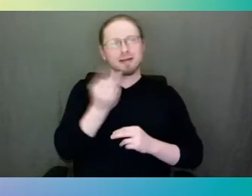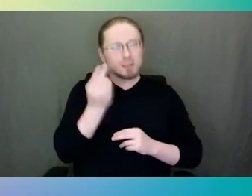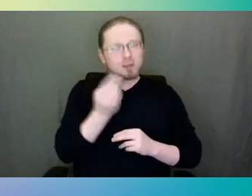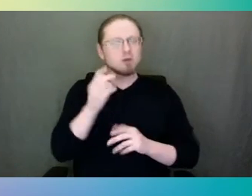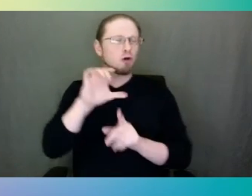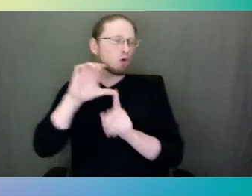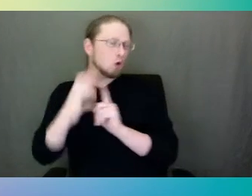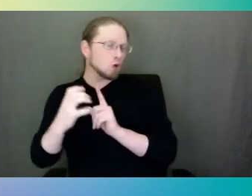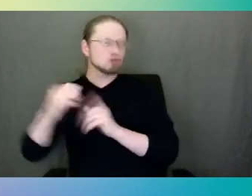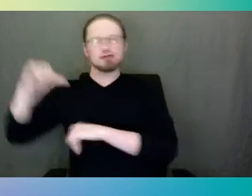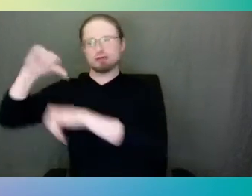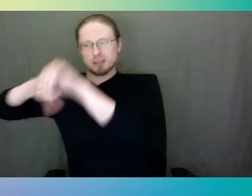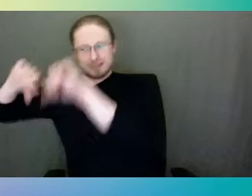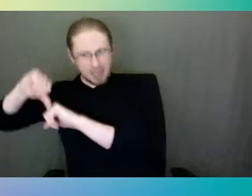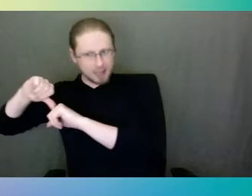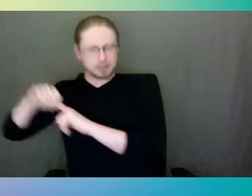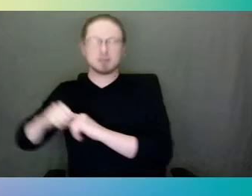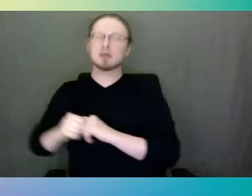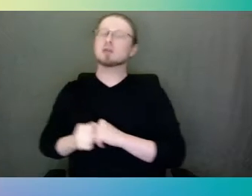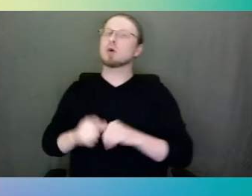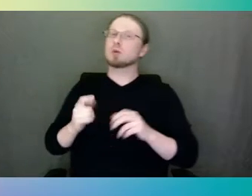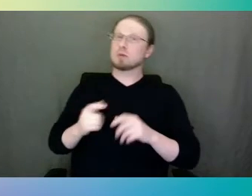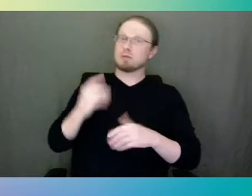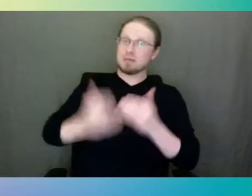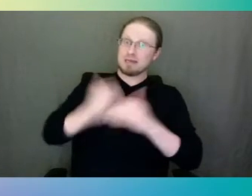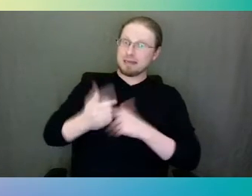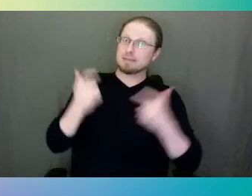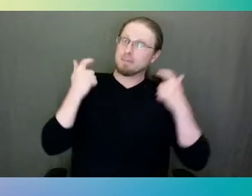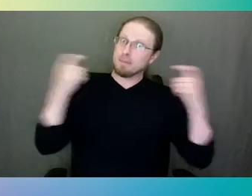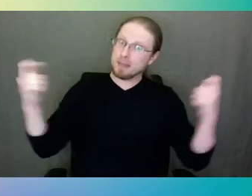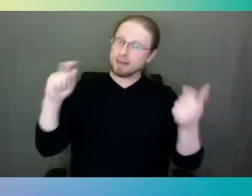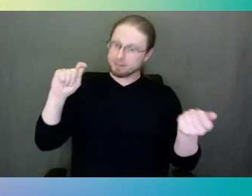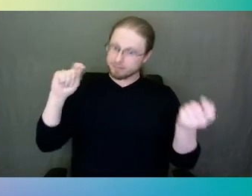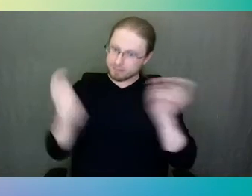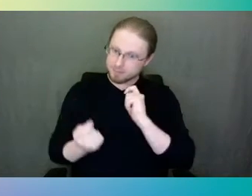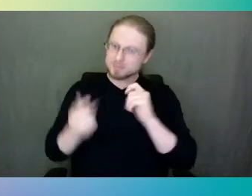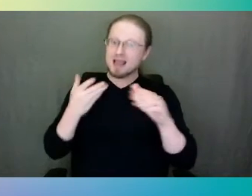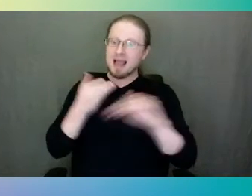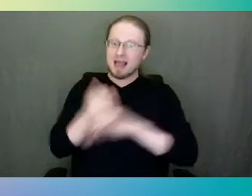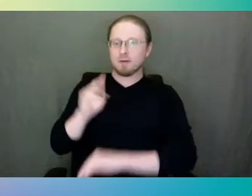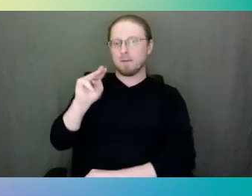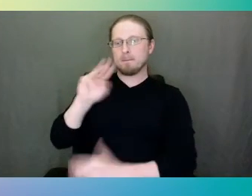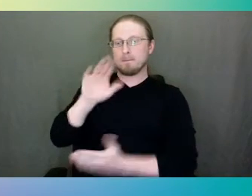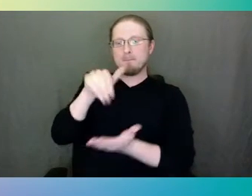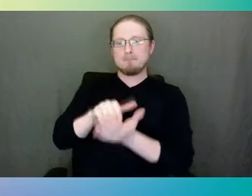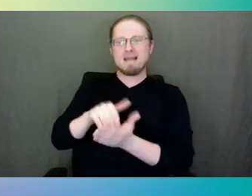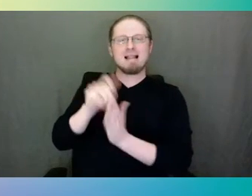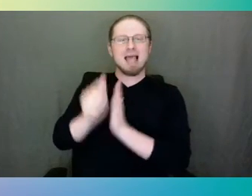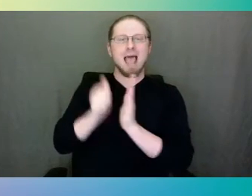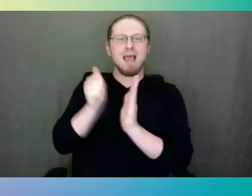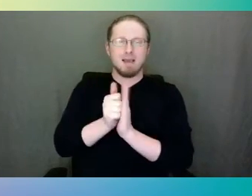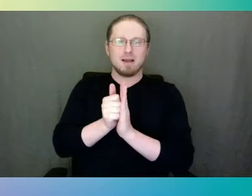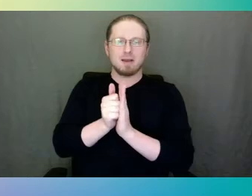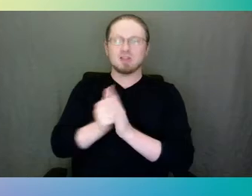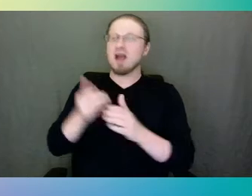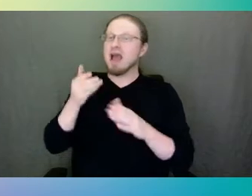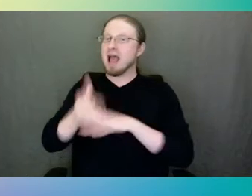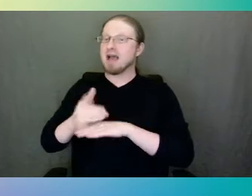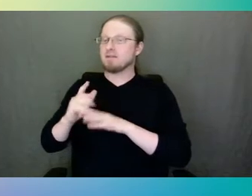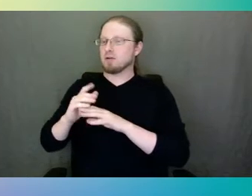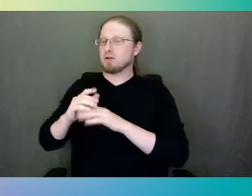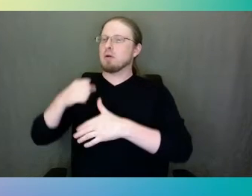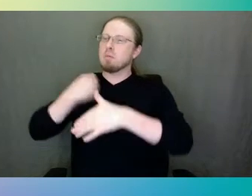big step is after the Middle Ages, after those views about sex and male and female and procreation and family